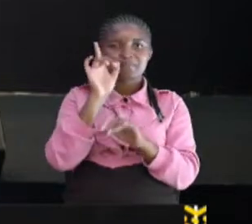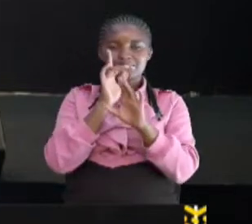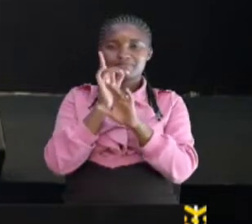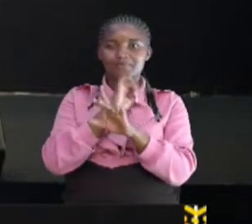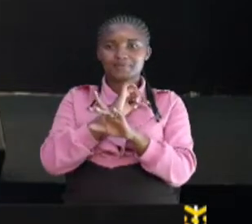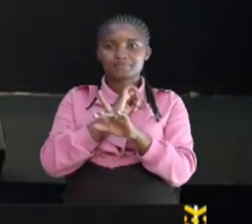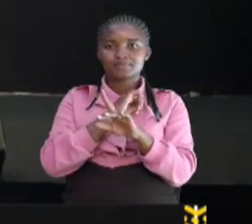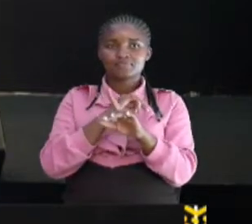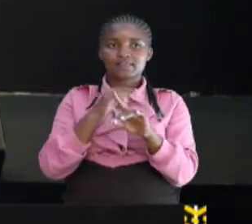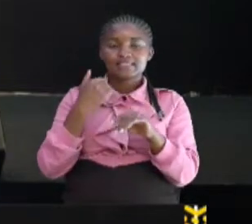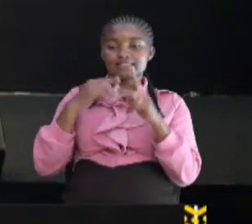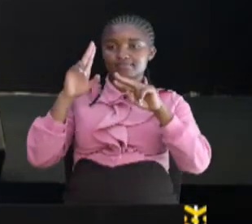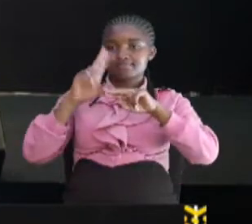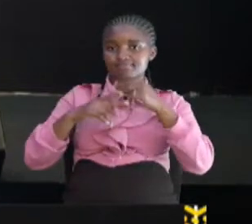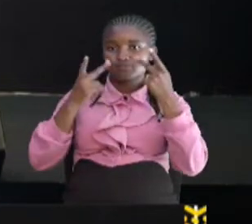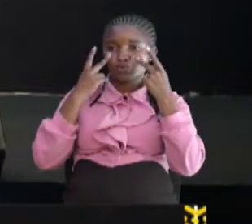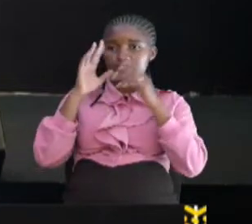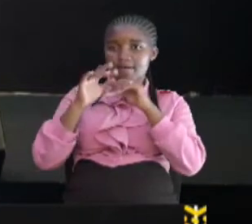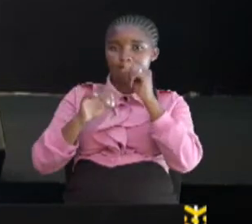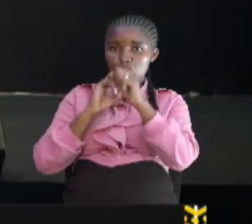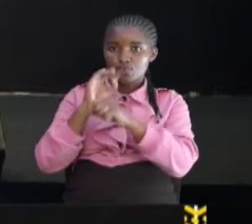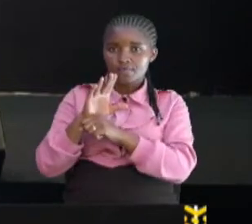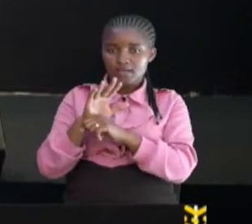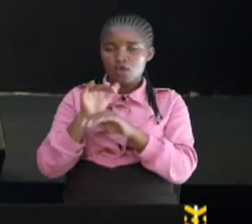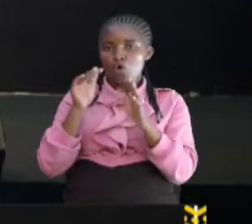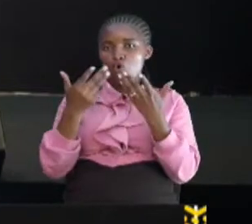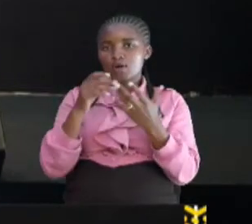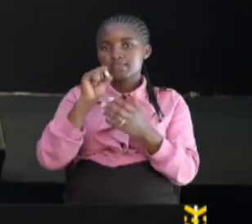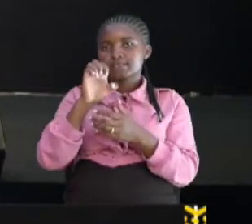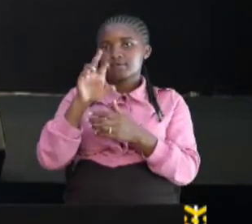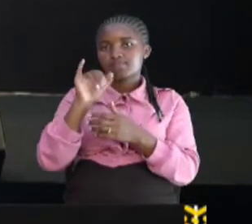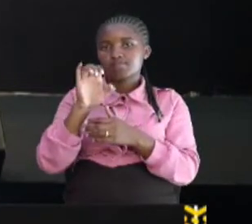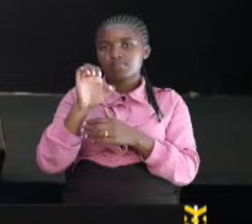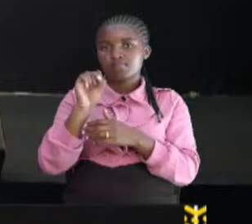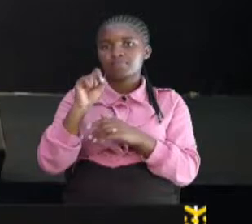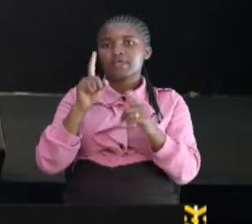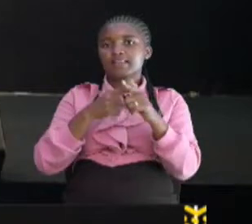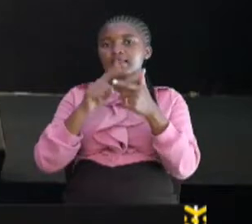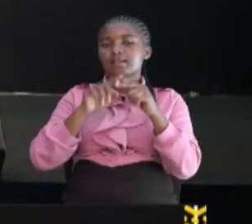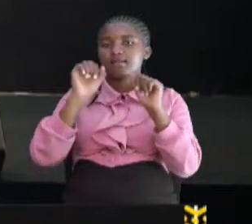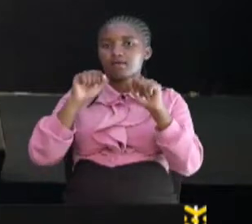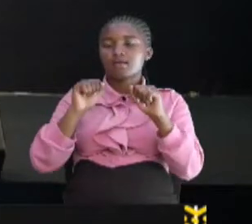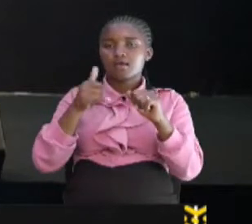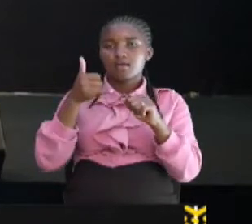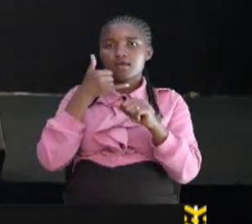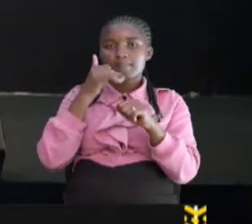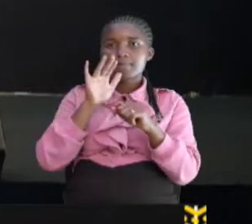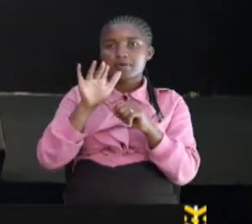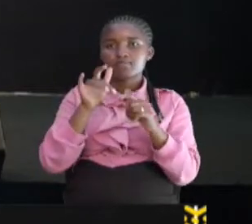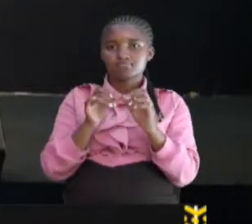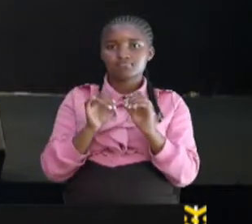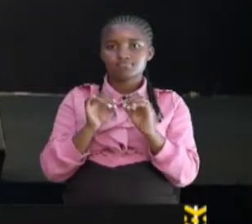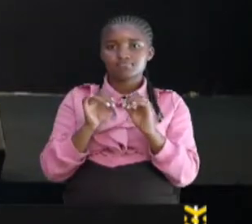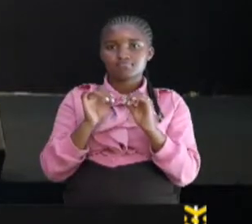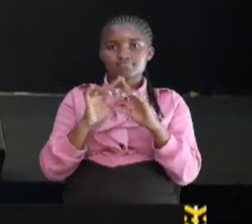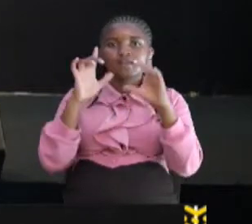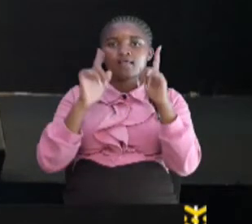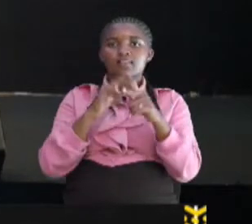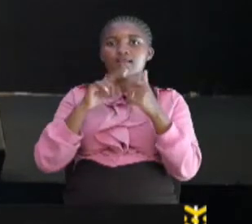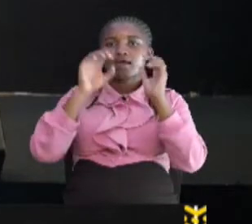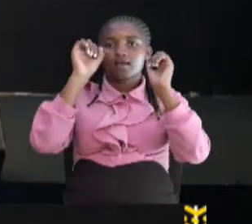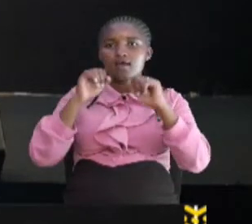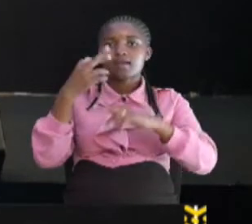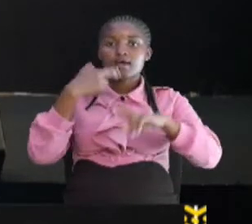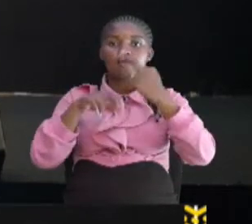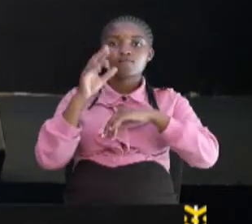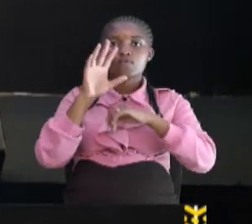sits, watch a movie, watch a series, and then she turns on her camera to review said movie. So what she does